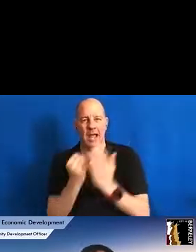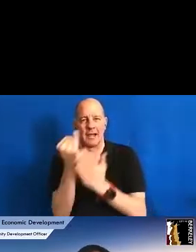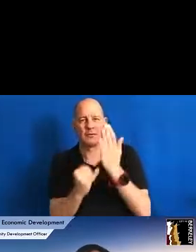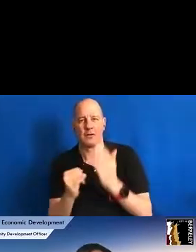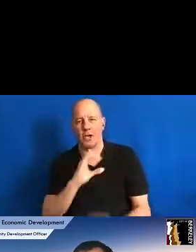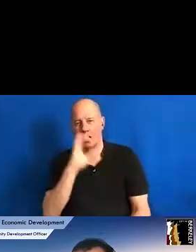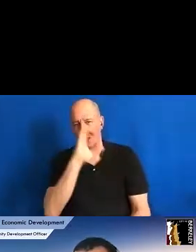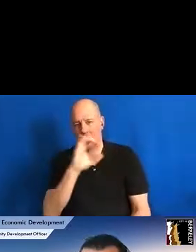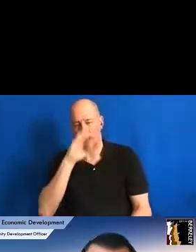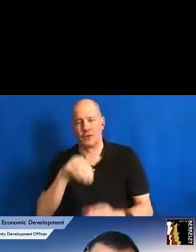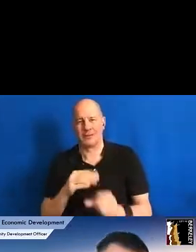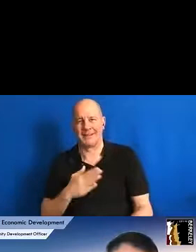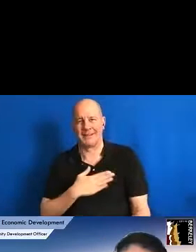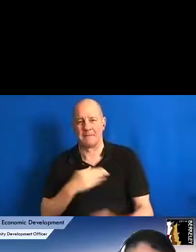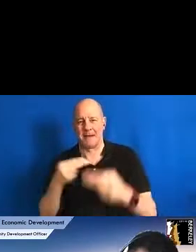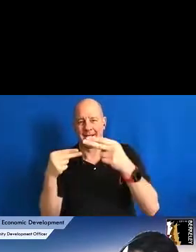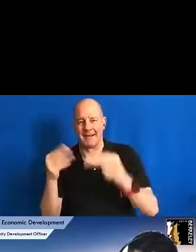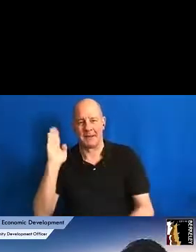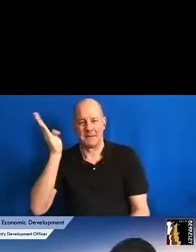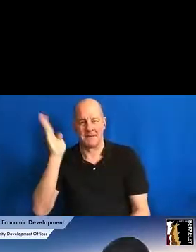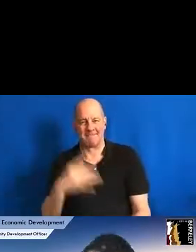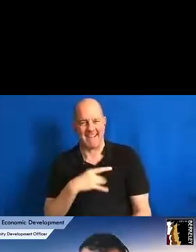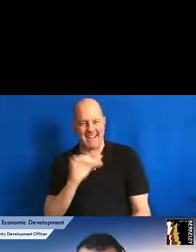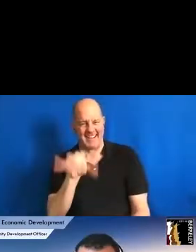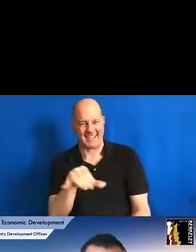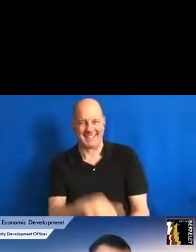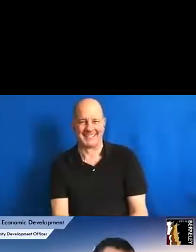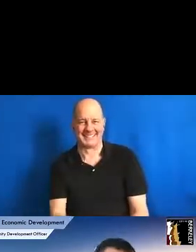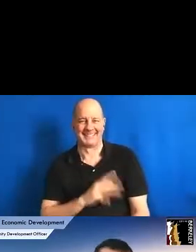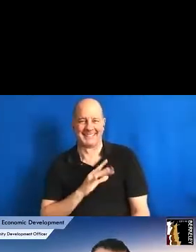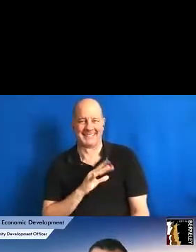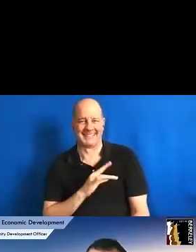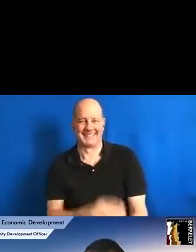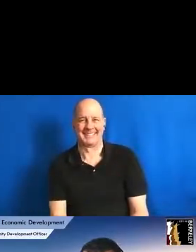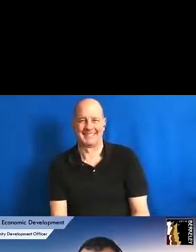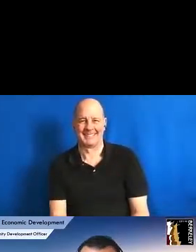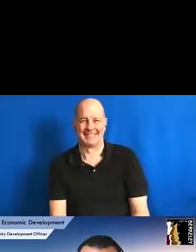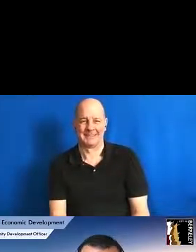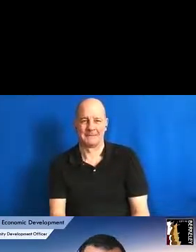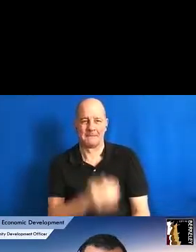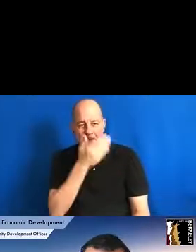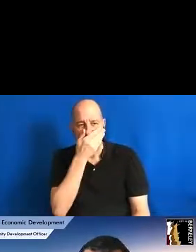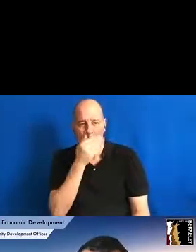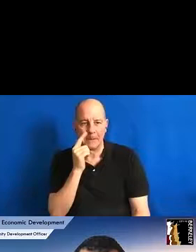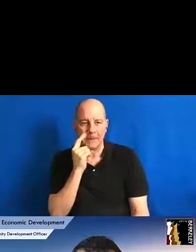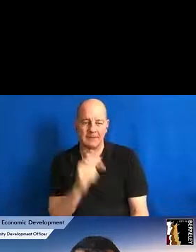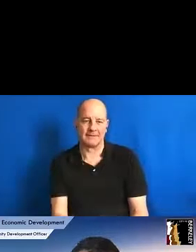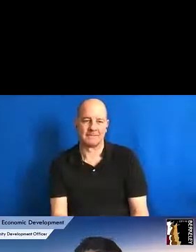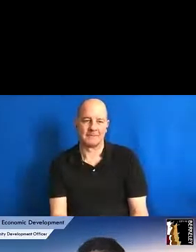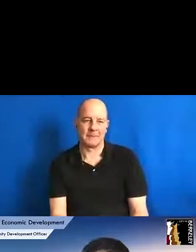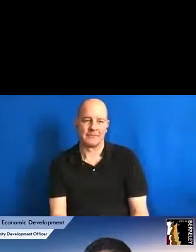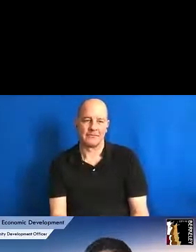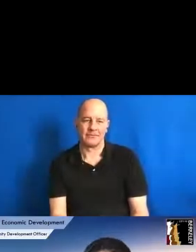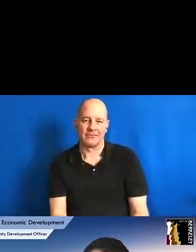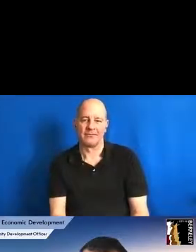in my presentation. I like it. It's good stuff, you guys. You got to hook me up with whoever your sketch artist is. Just wanted to